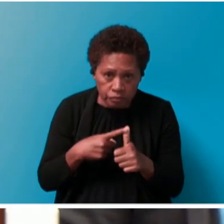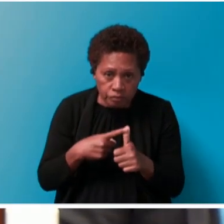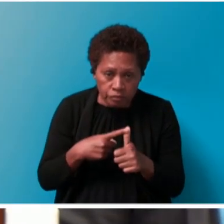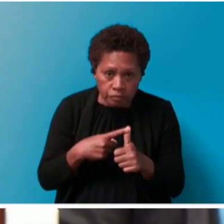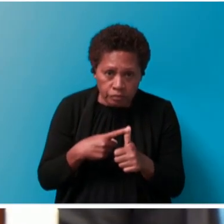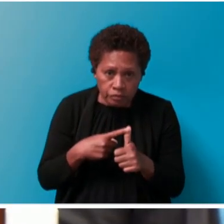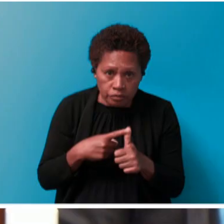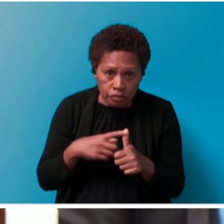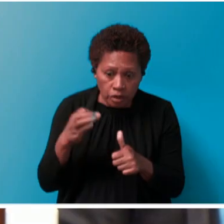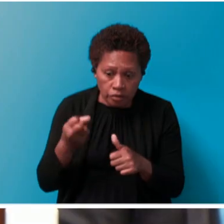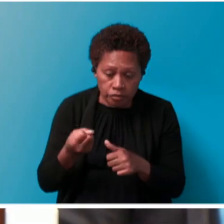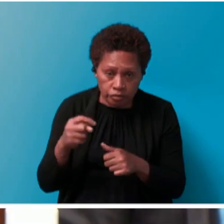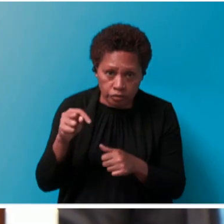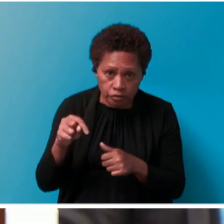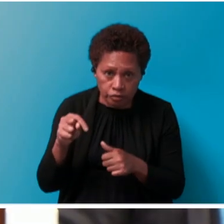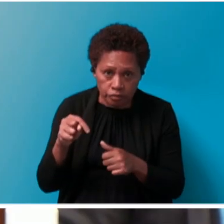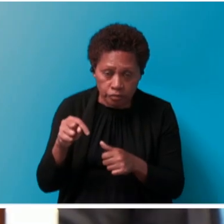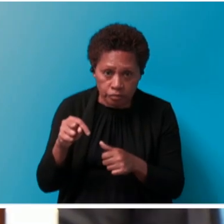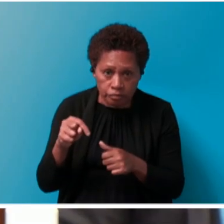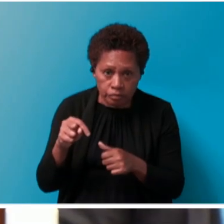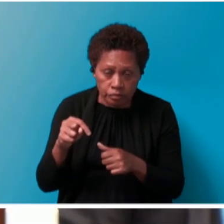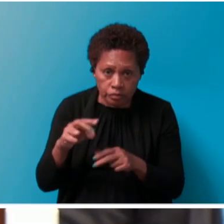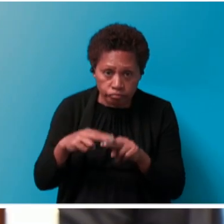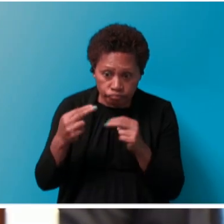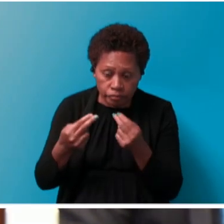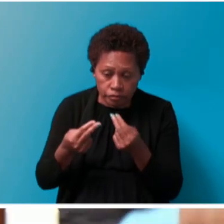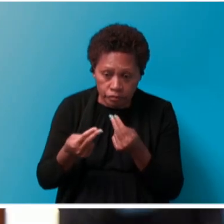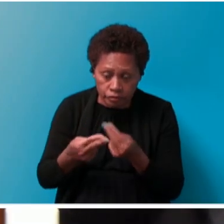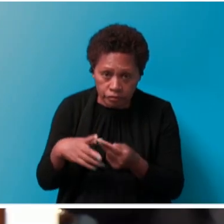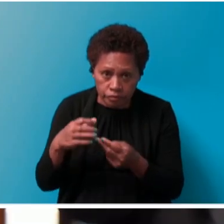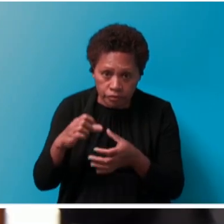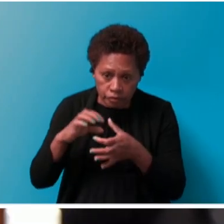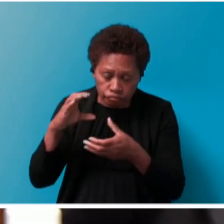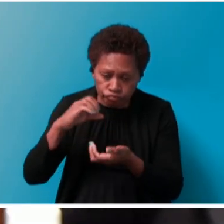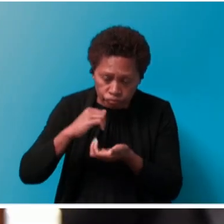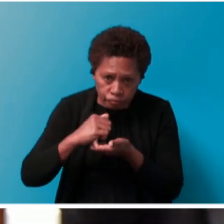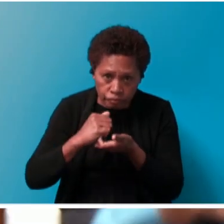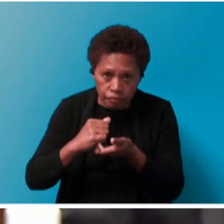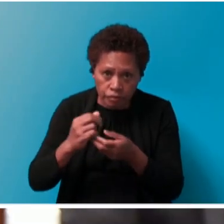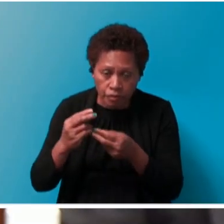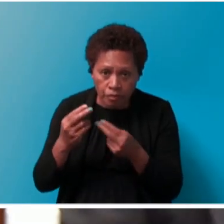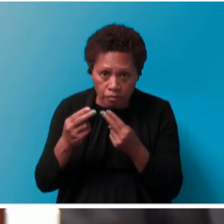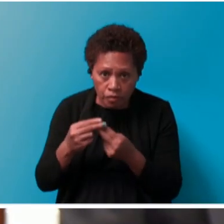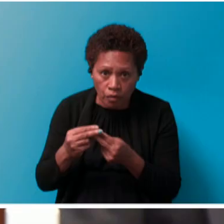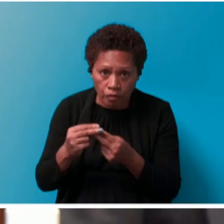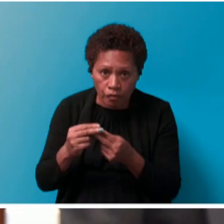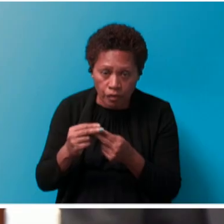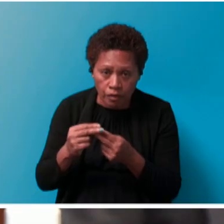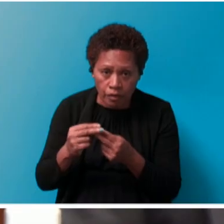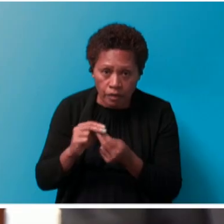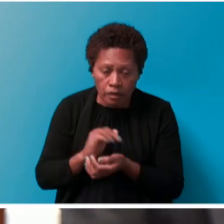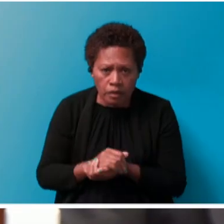for housing authority lots. It's something that we've discussed with the management of the board, as well as